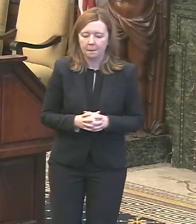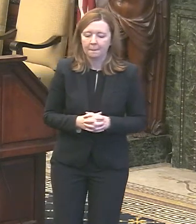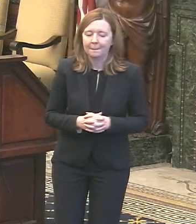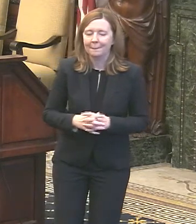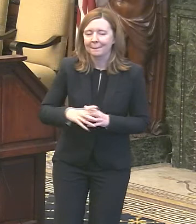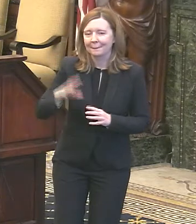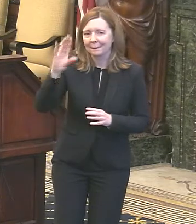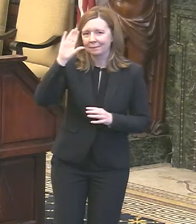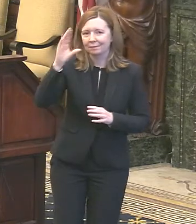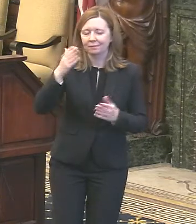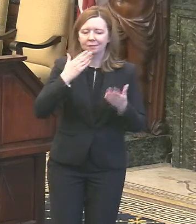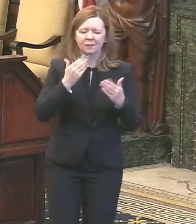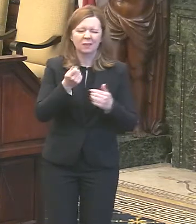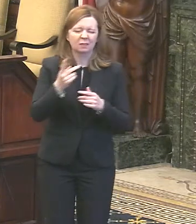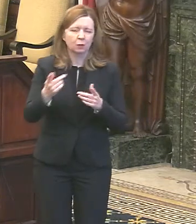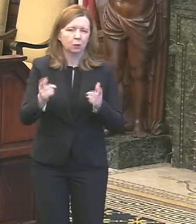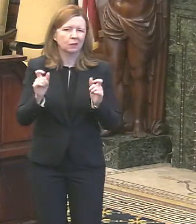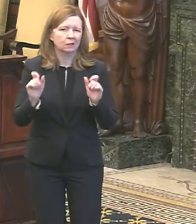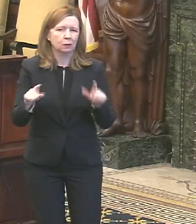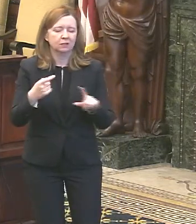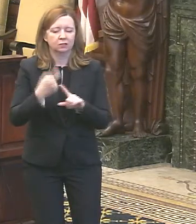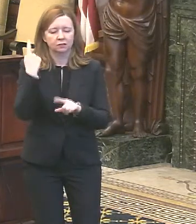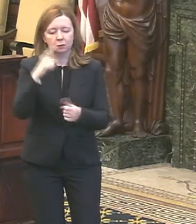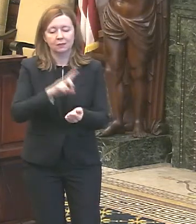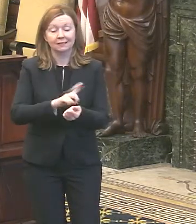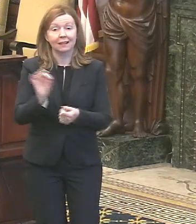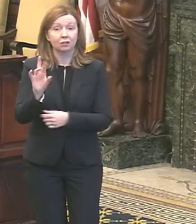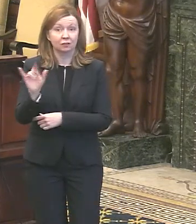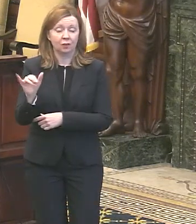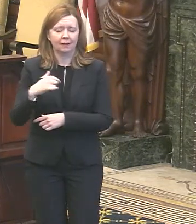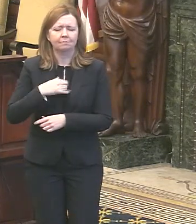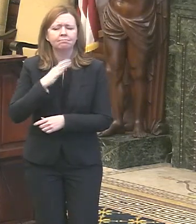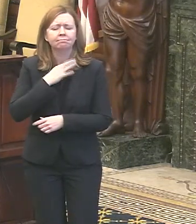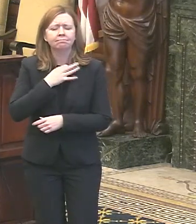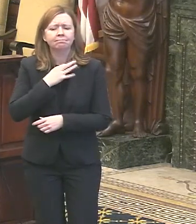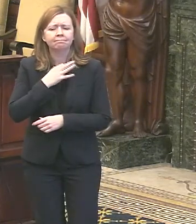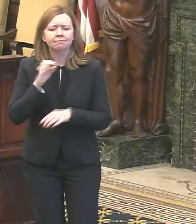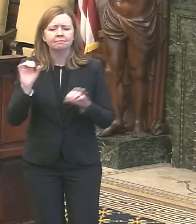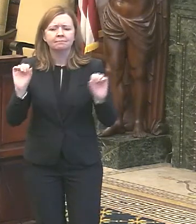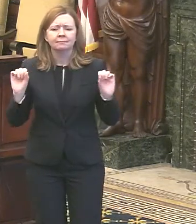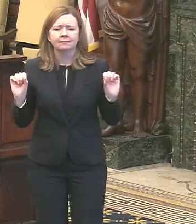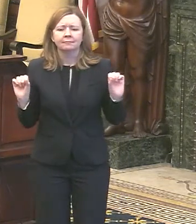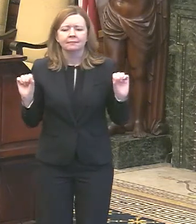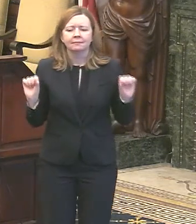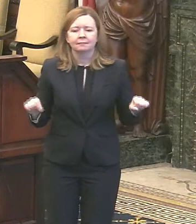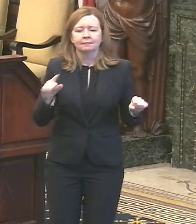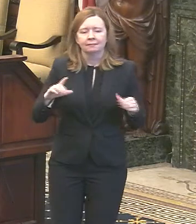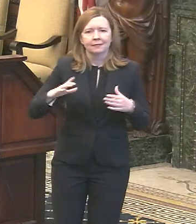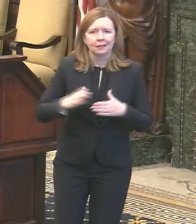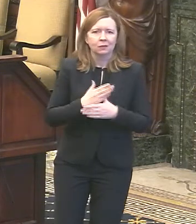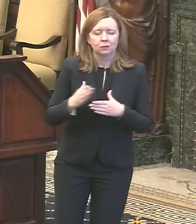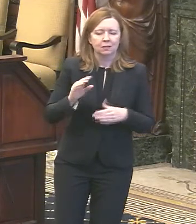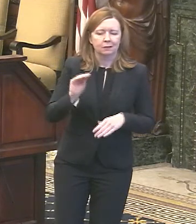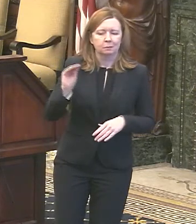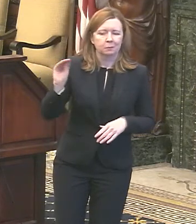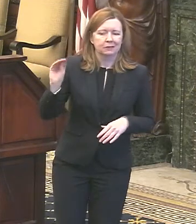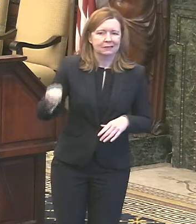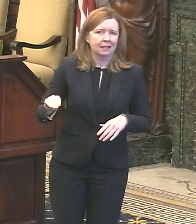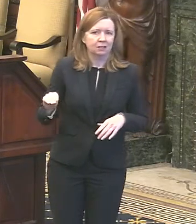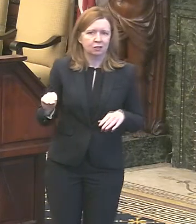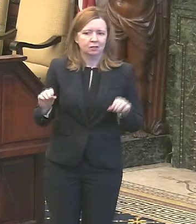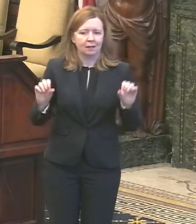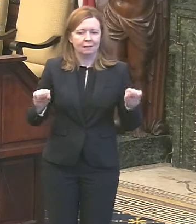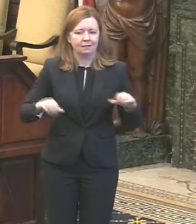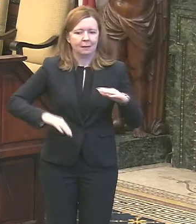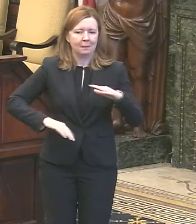Hi, thanks. Just a couple of quick questions for Dr. Farley. I'm wondering, can you share what percentage of capacity has